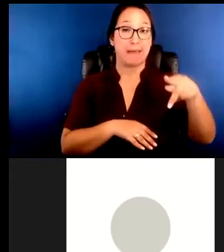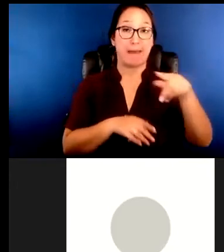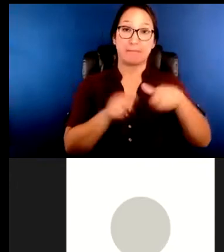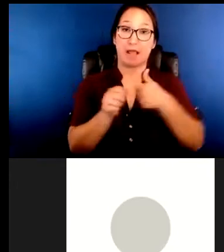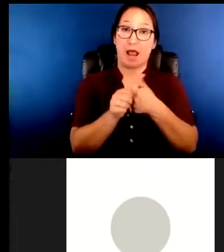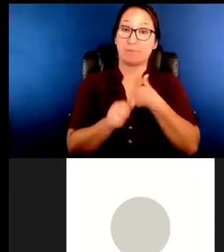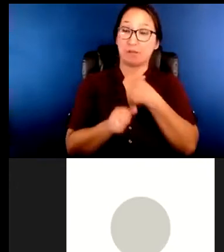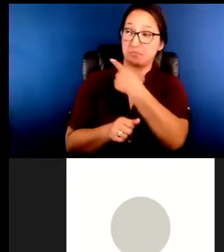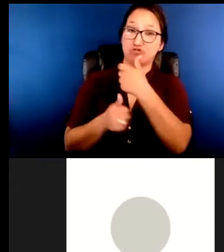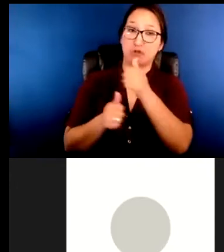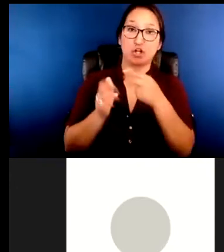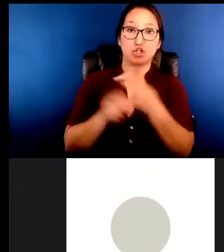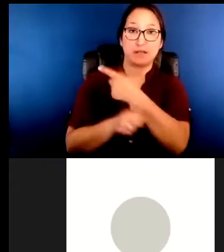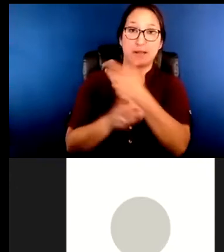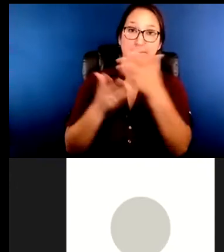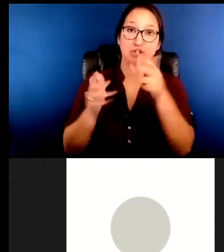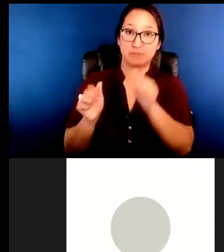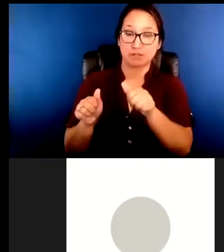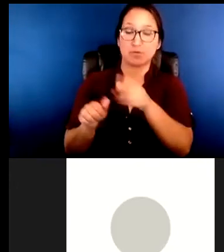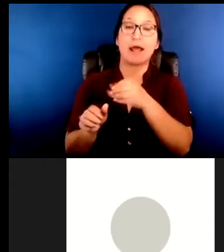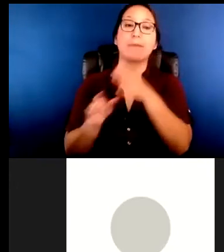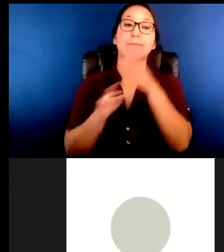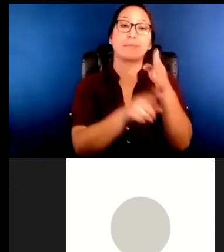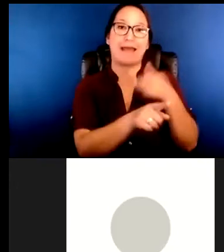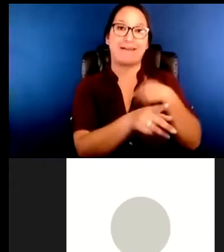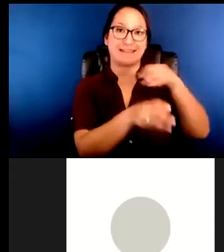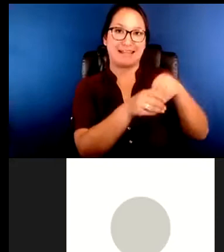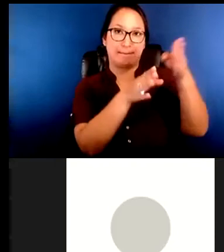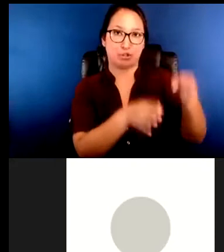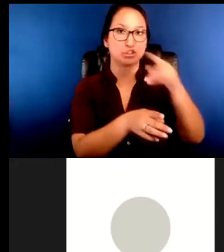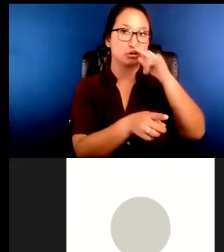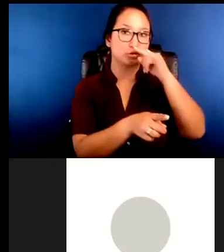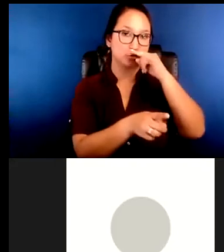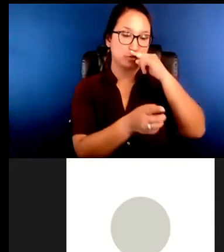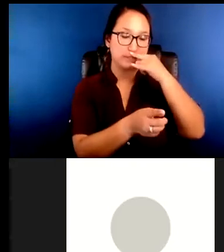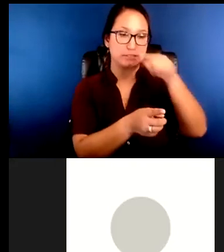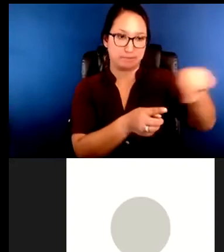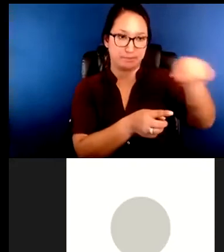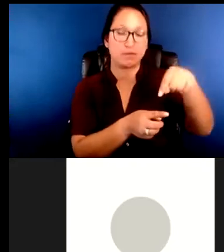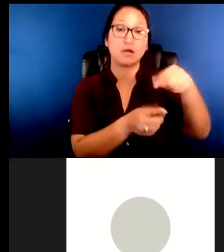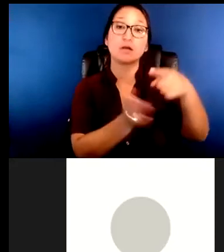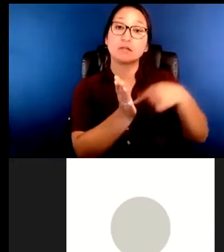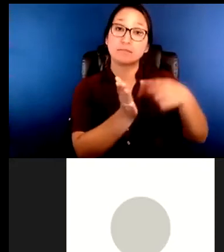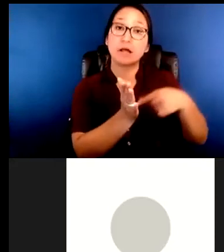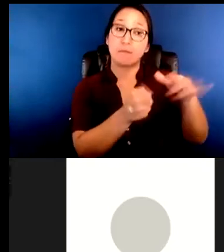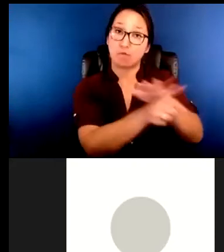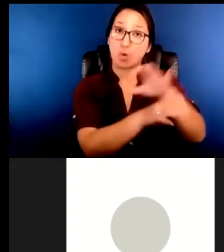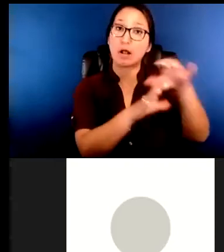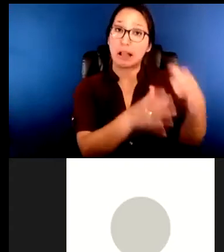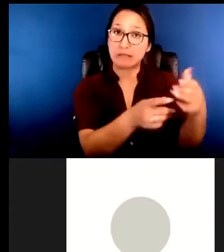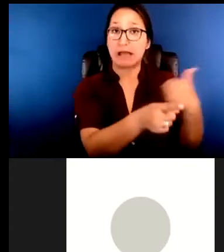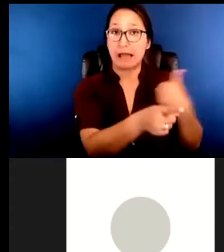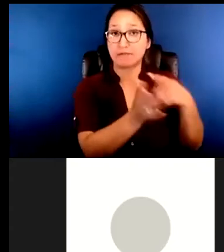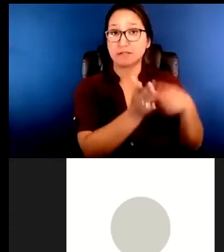I have my in-person students. And pros, I mean, we get a full class sometimes. Cons about that is that